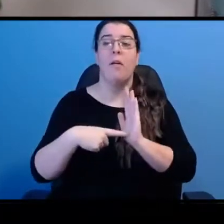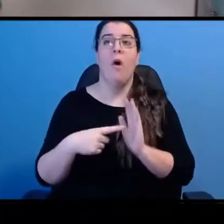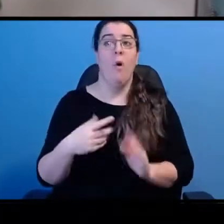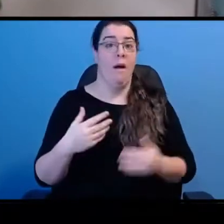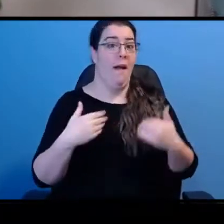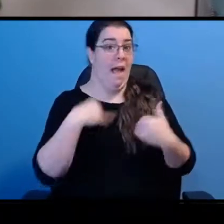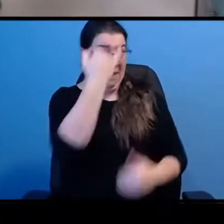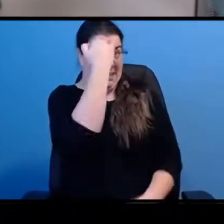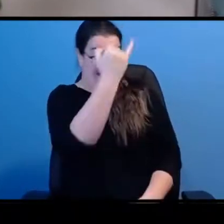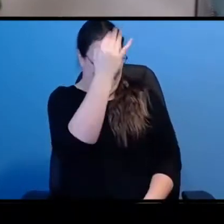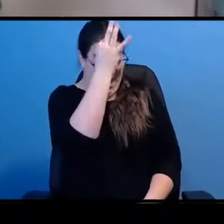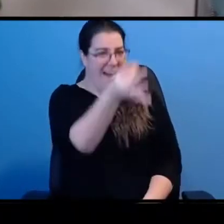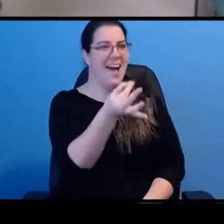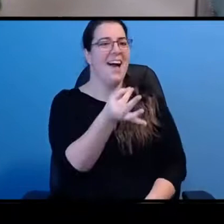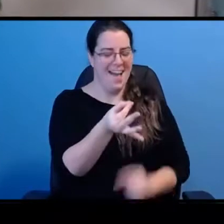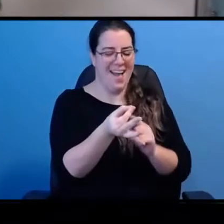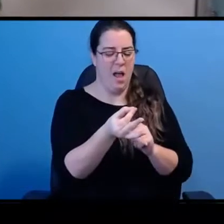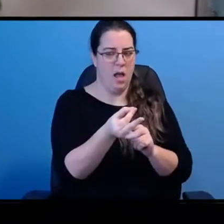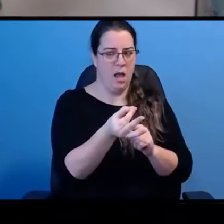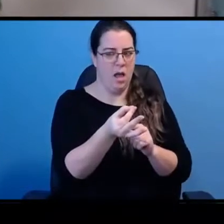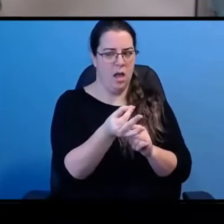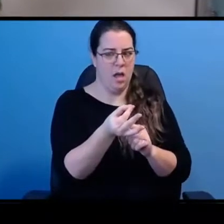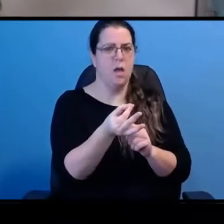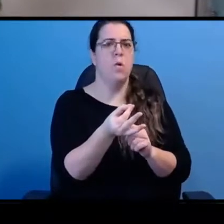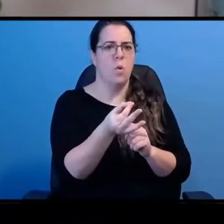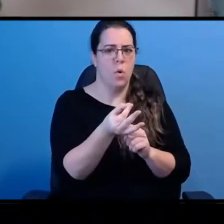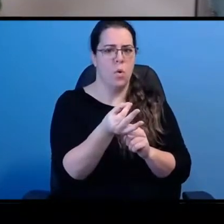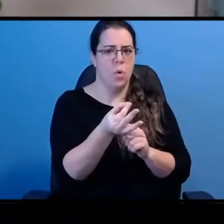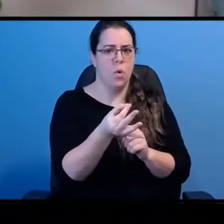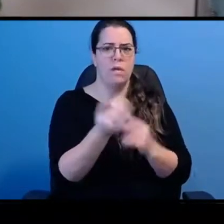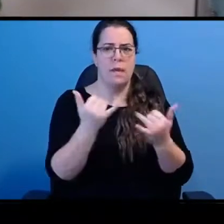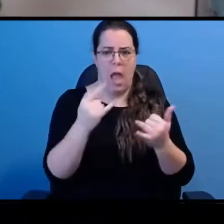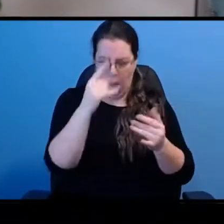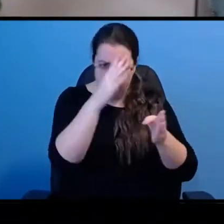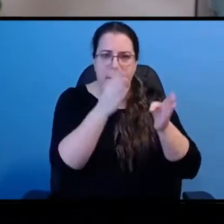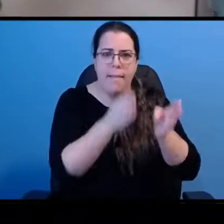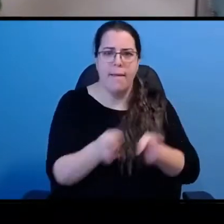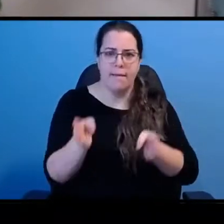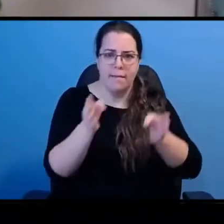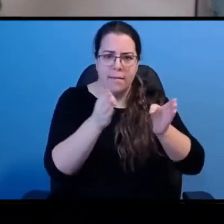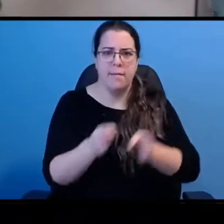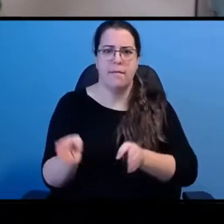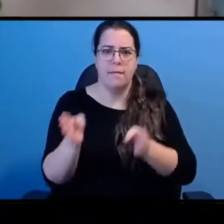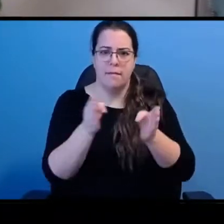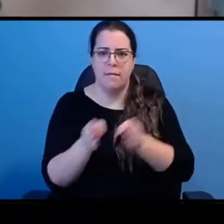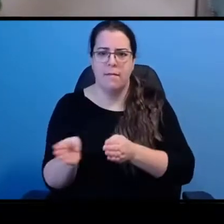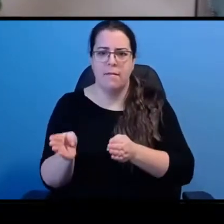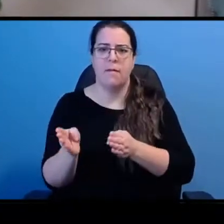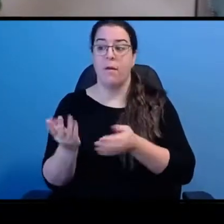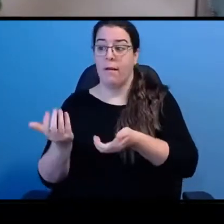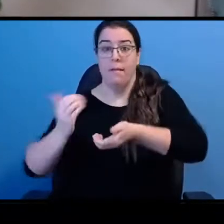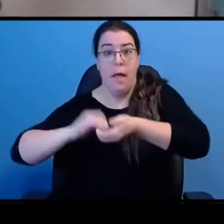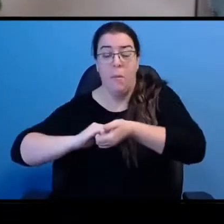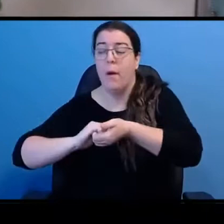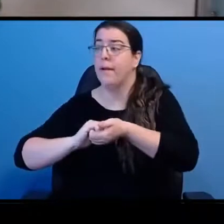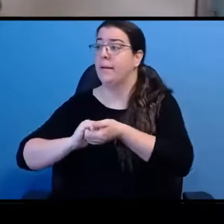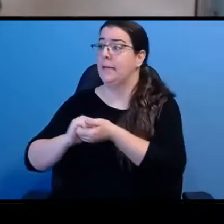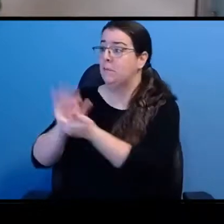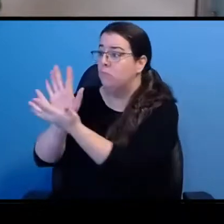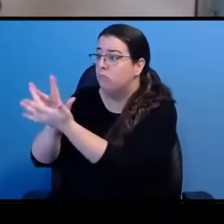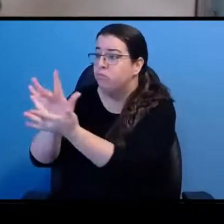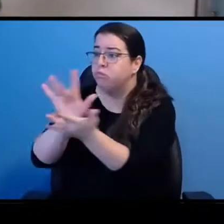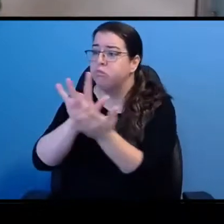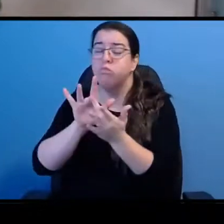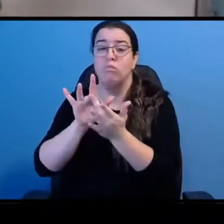about logistics and other things, right? And you have to start connecting with local artists and organizations in your community to